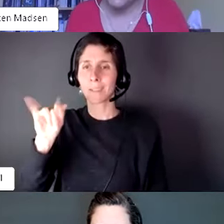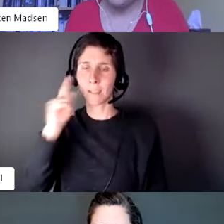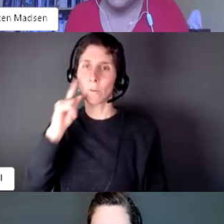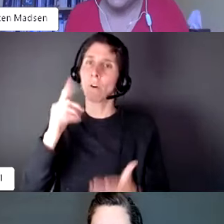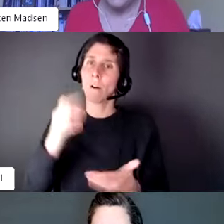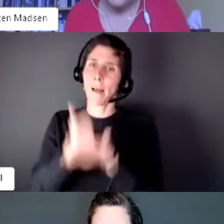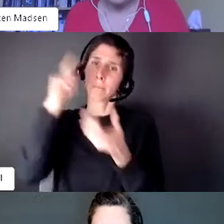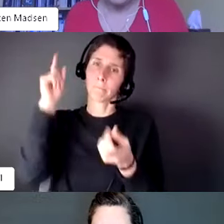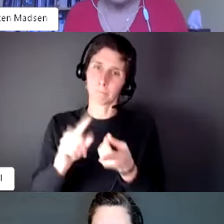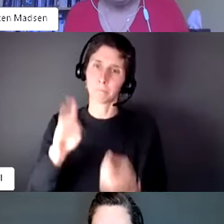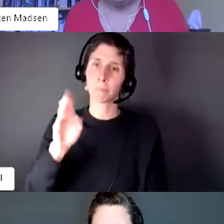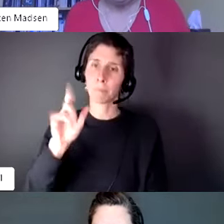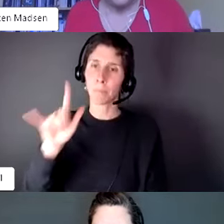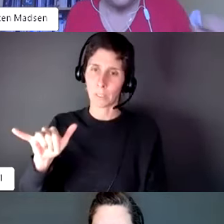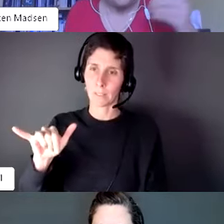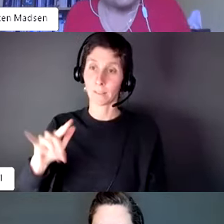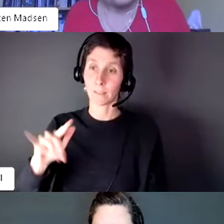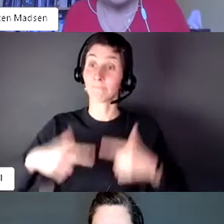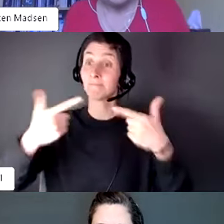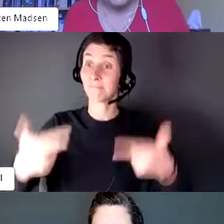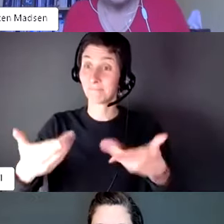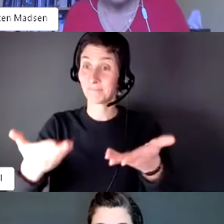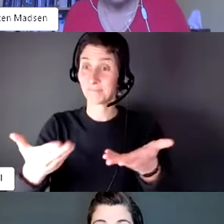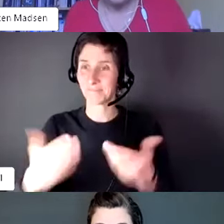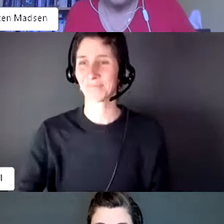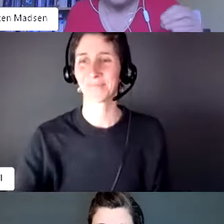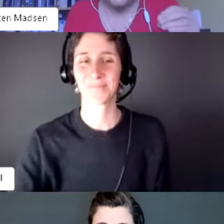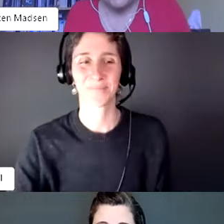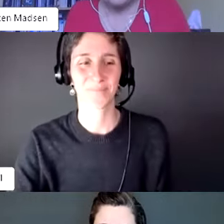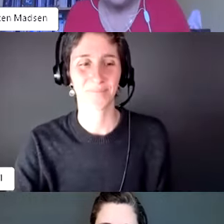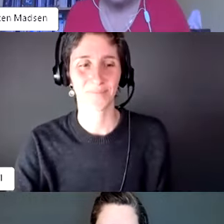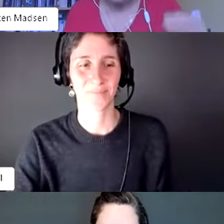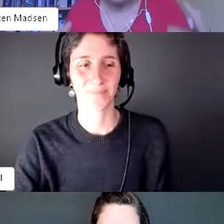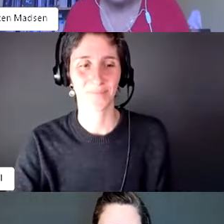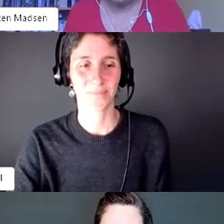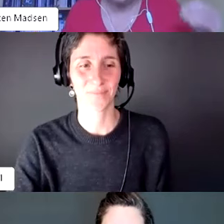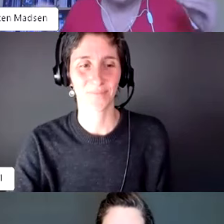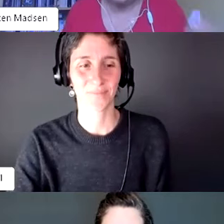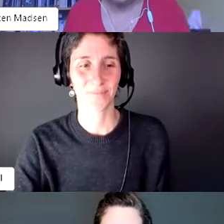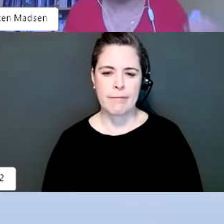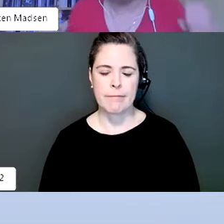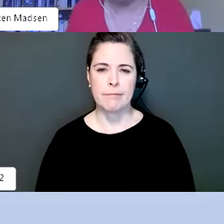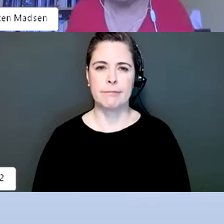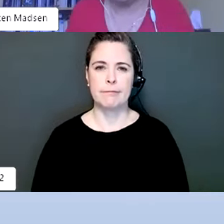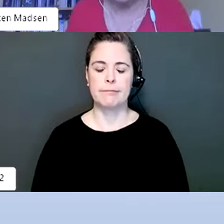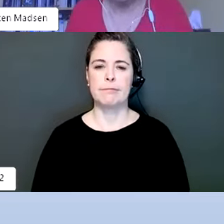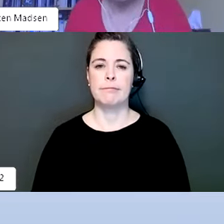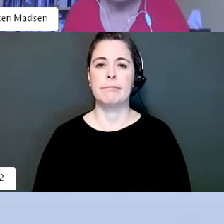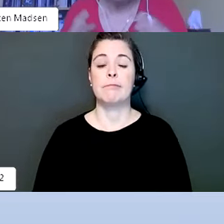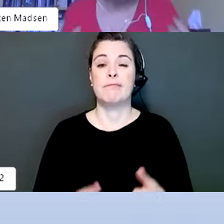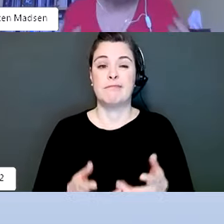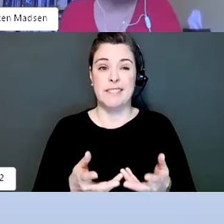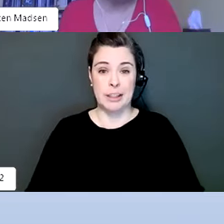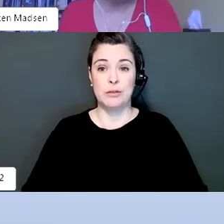population. So once we did that, we were able to create the toolkit.